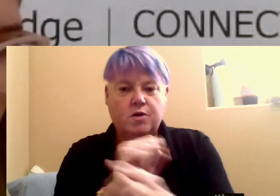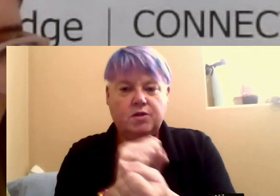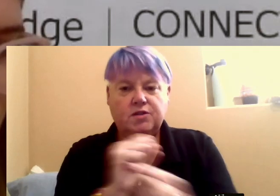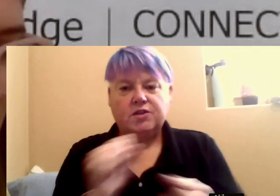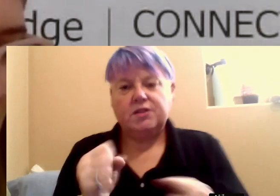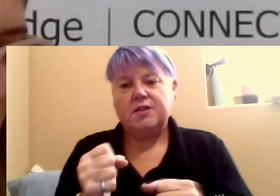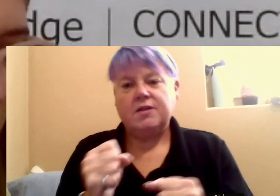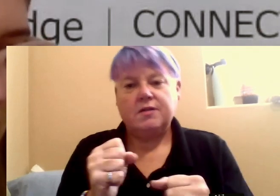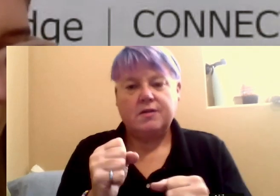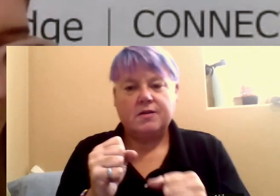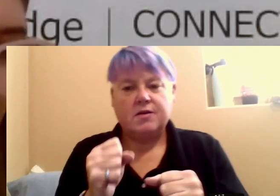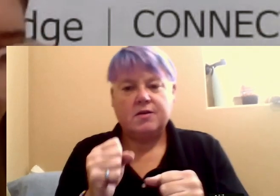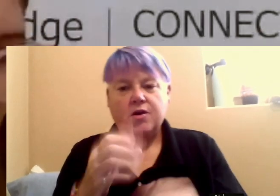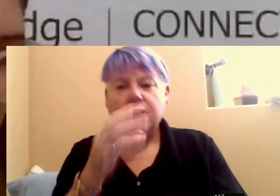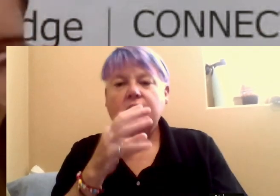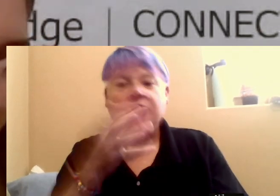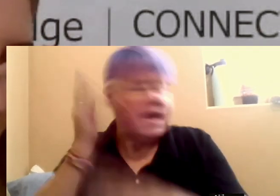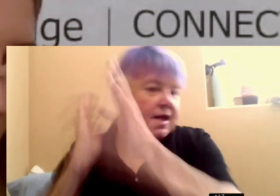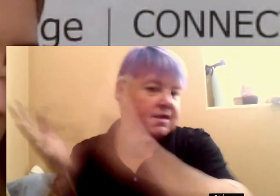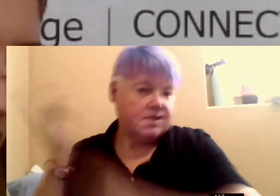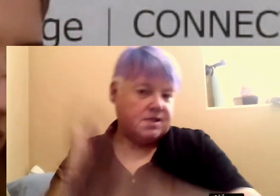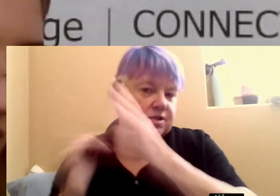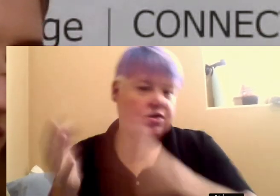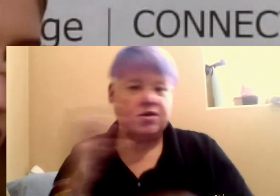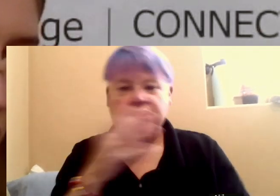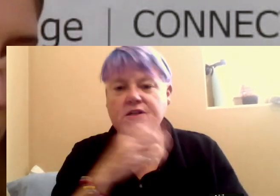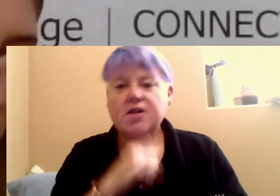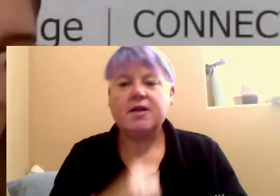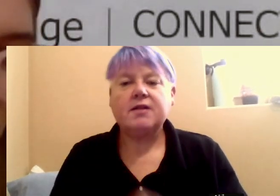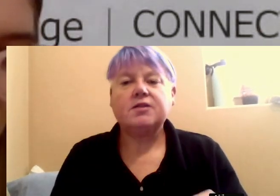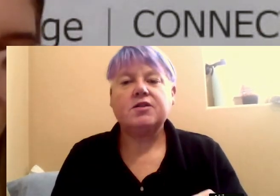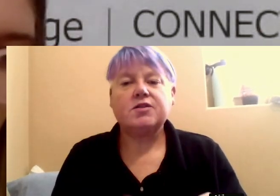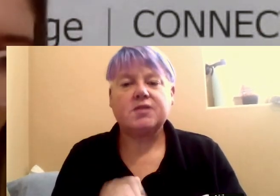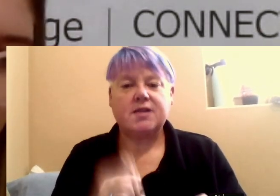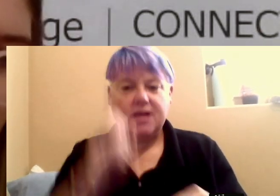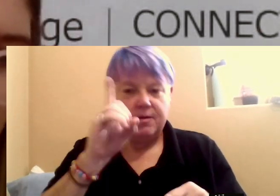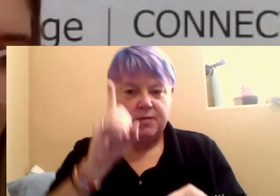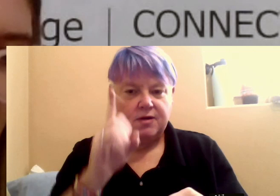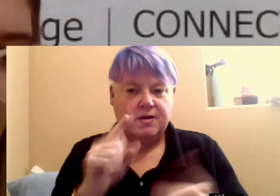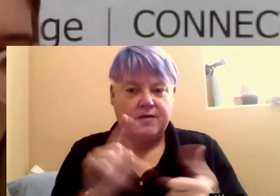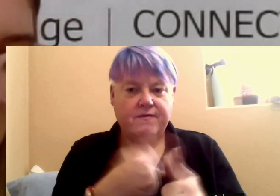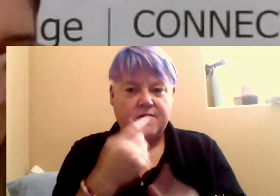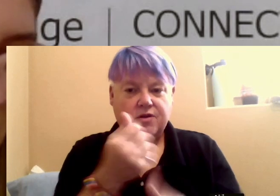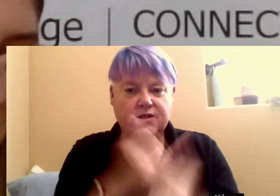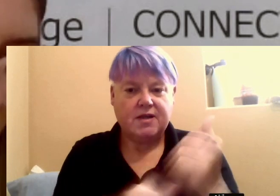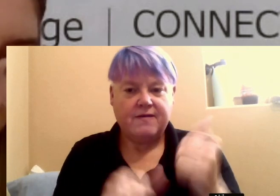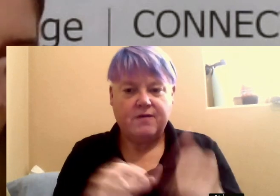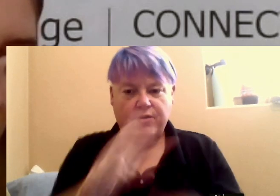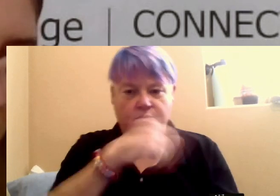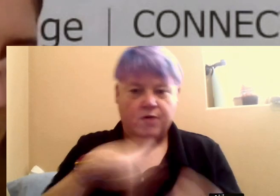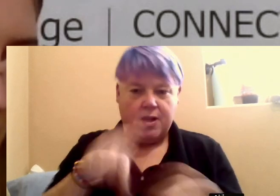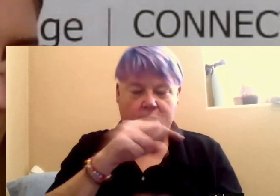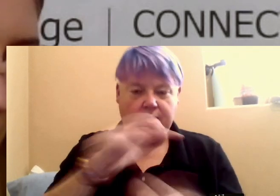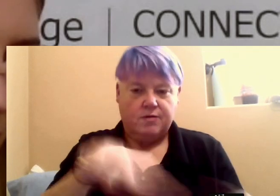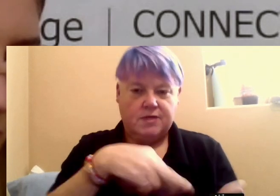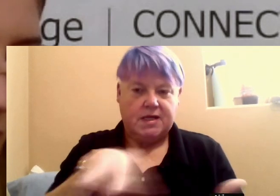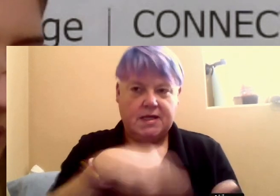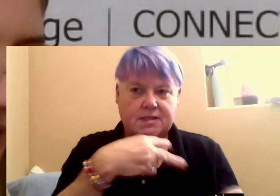Ancestors and Elders, Reconciling Edmonton, which featured the first ever round dance at Edmonton City